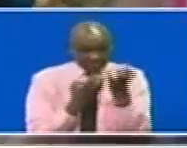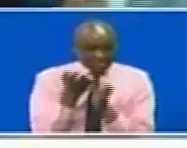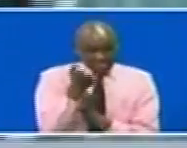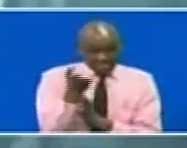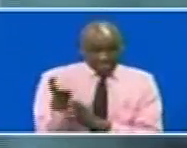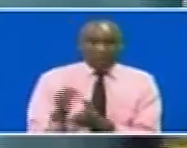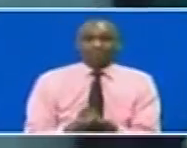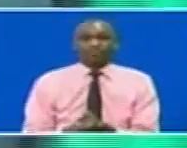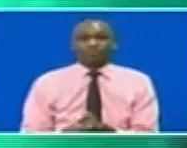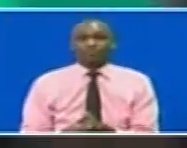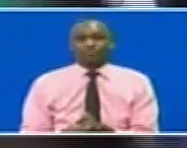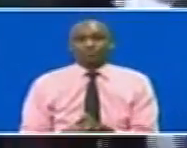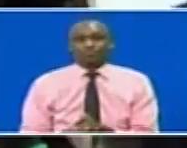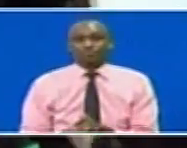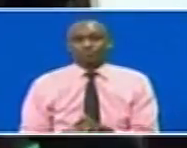going forward.